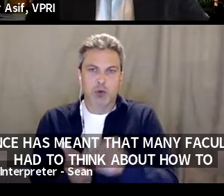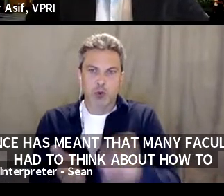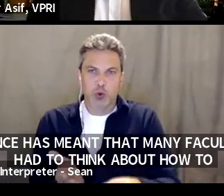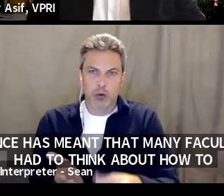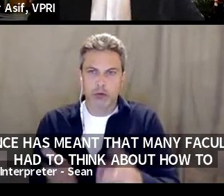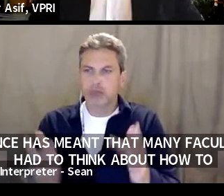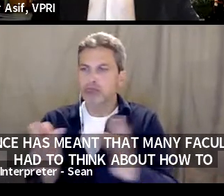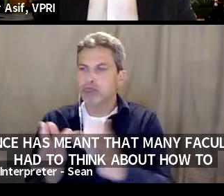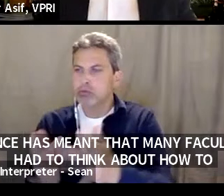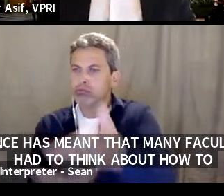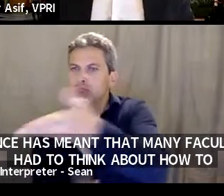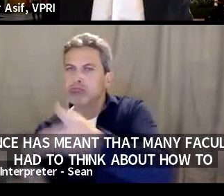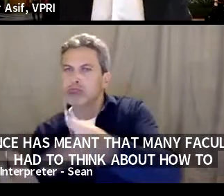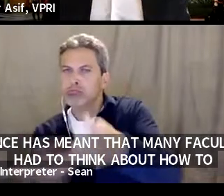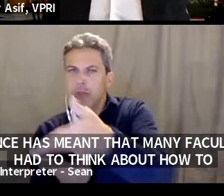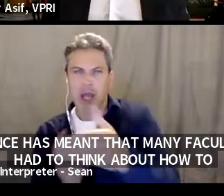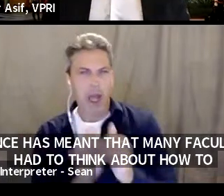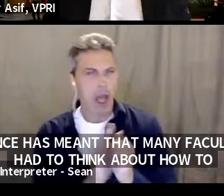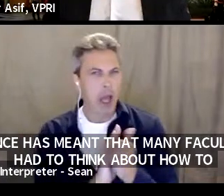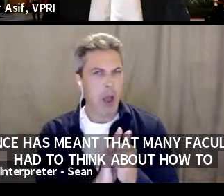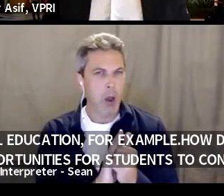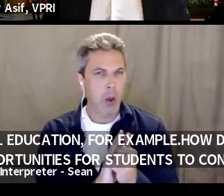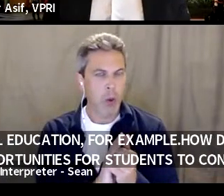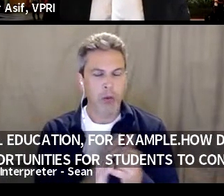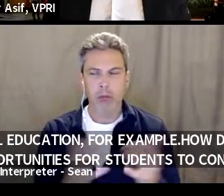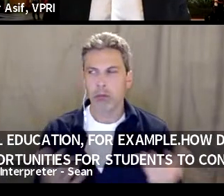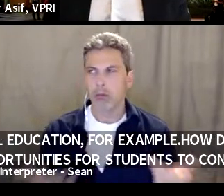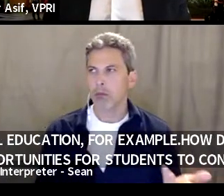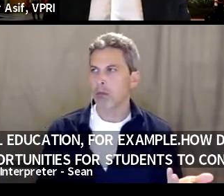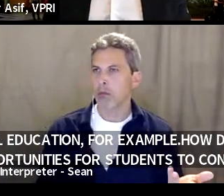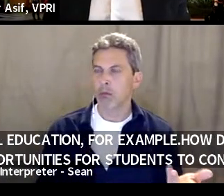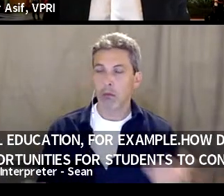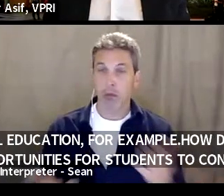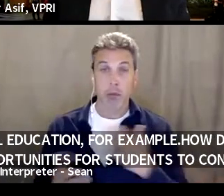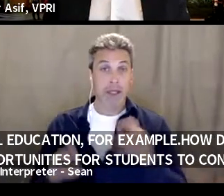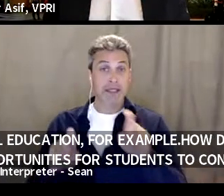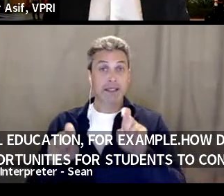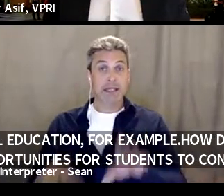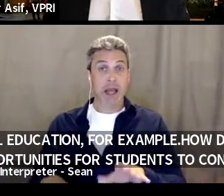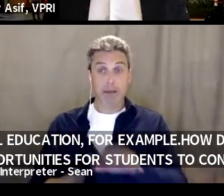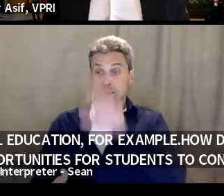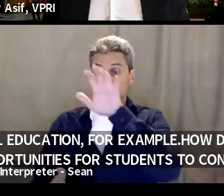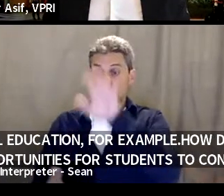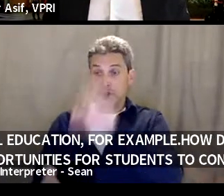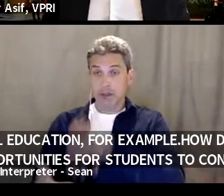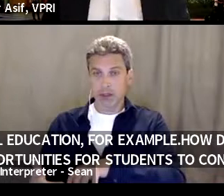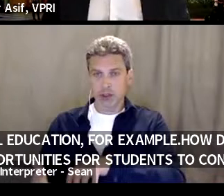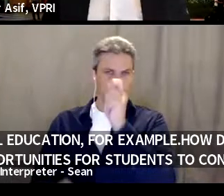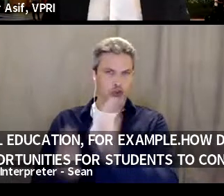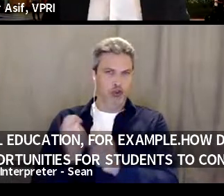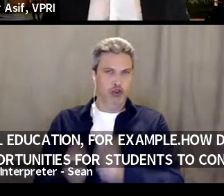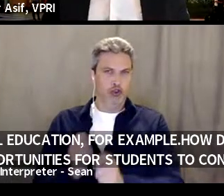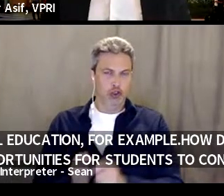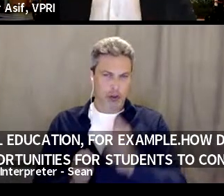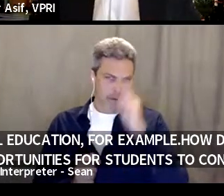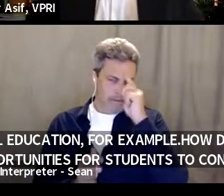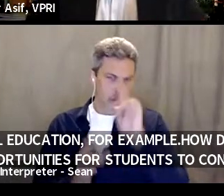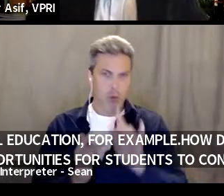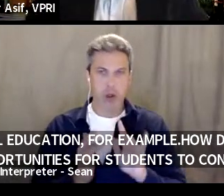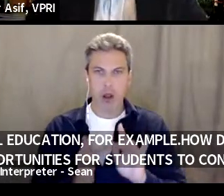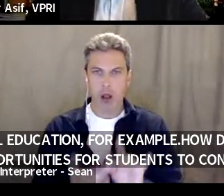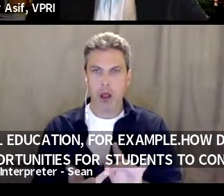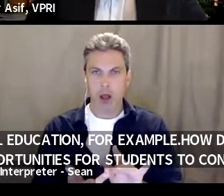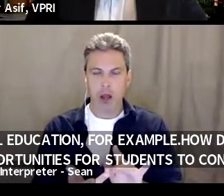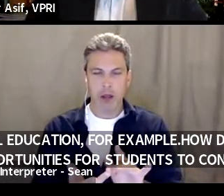another? How do you even redo your exams? You know, if you're having to do an exam in an online